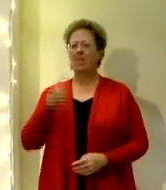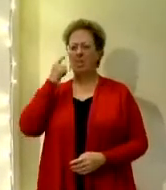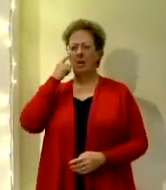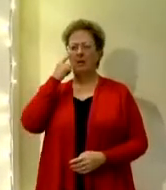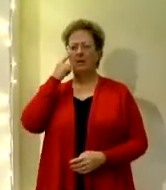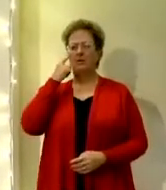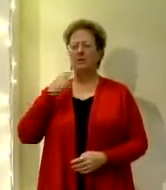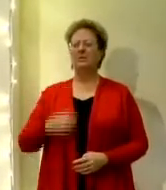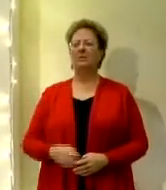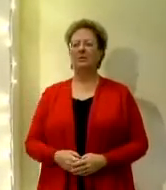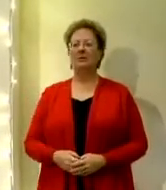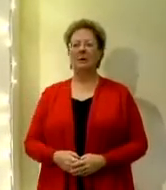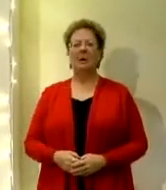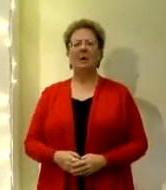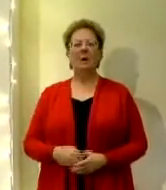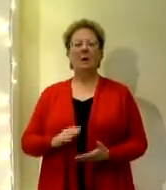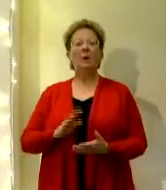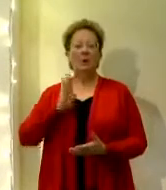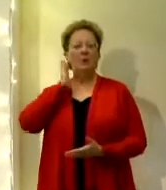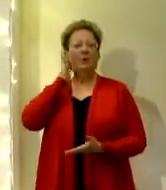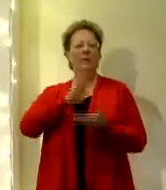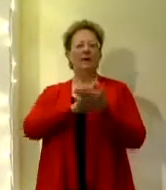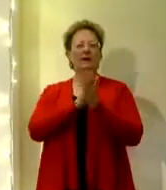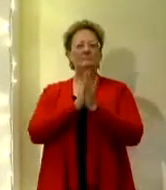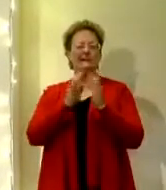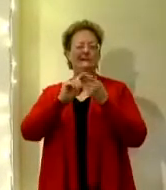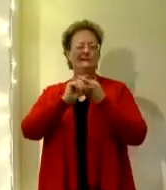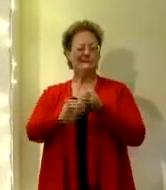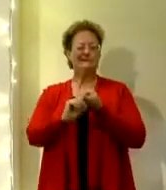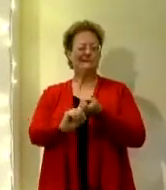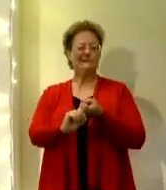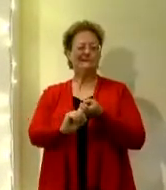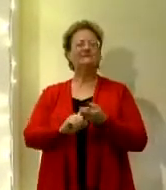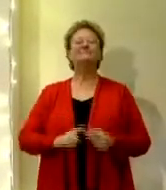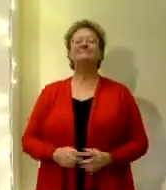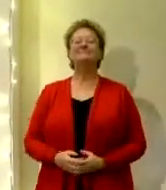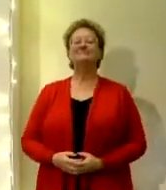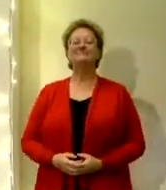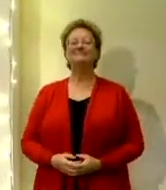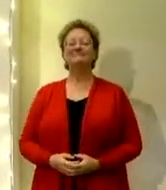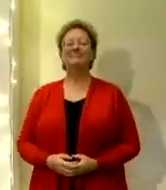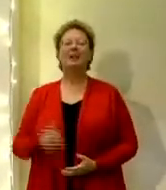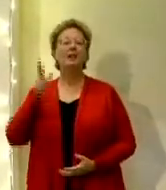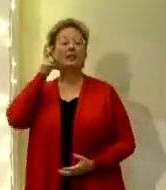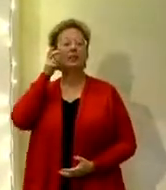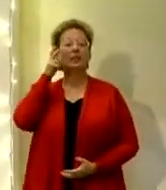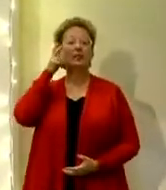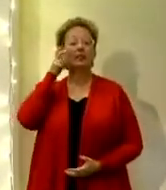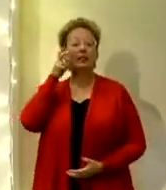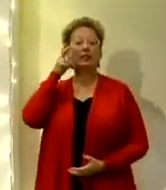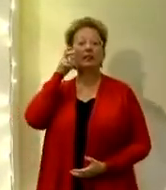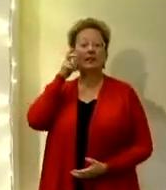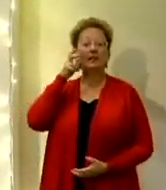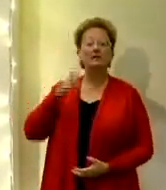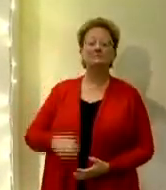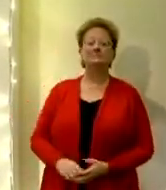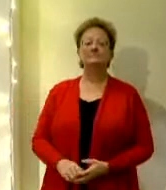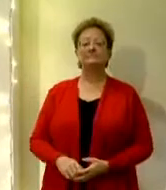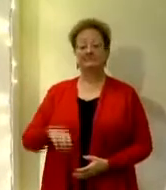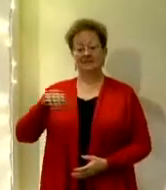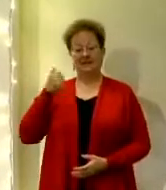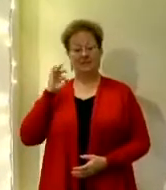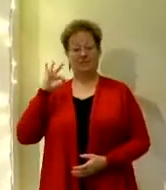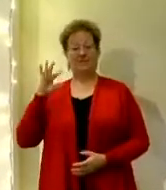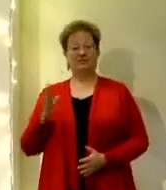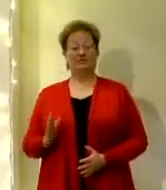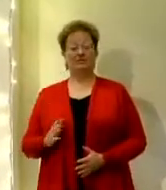we're about to be best friends. We listened and we listened, and my associate feeling kind of embarrassed,